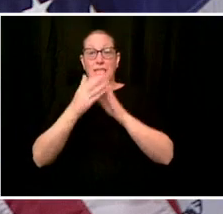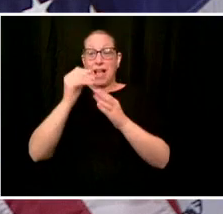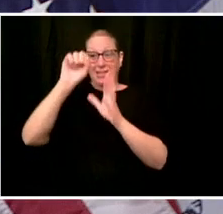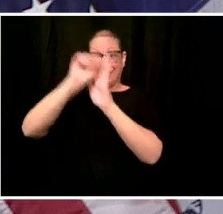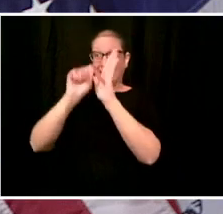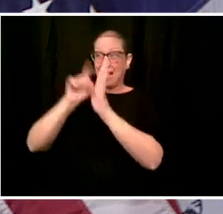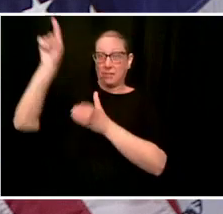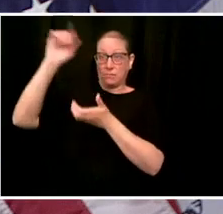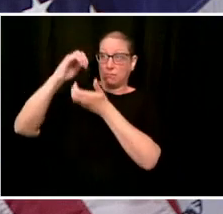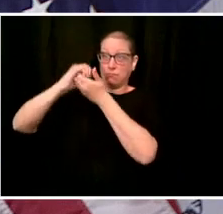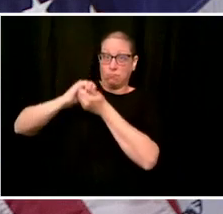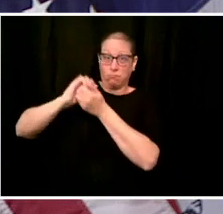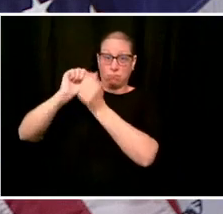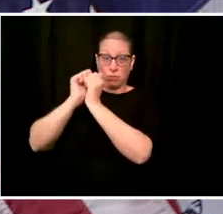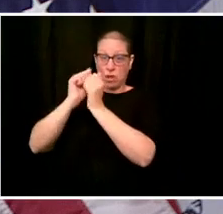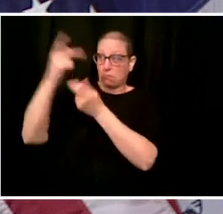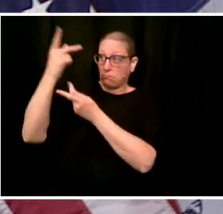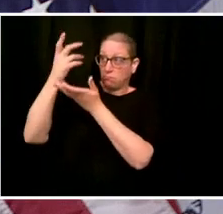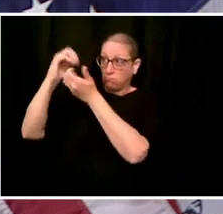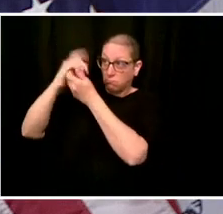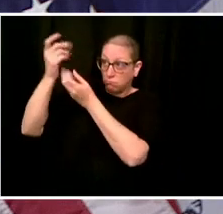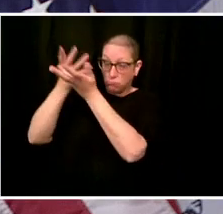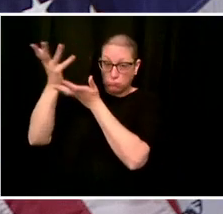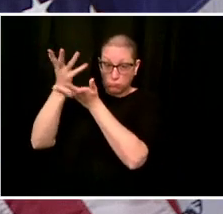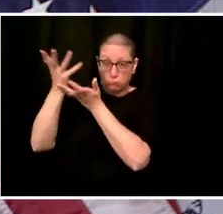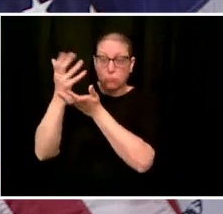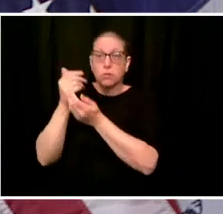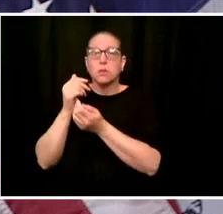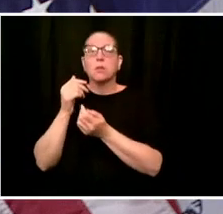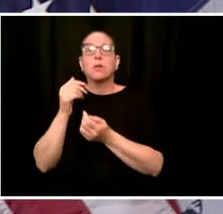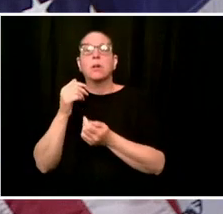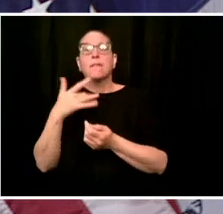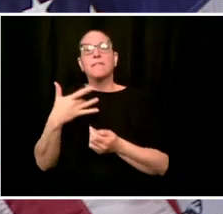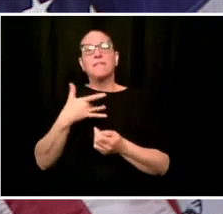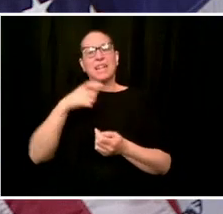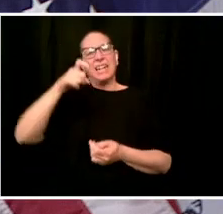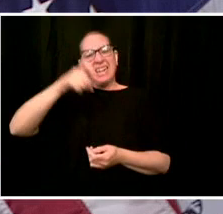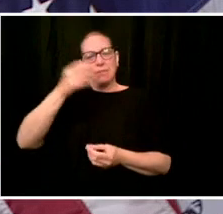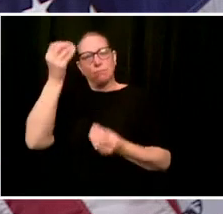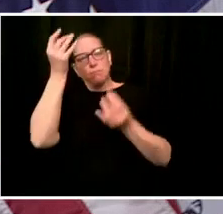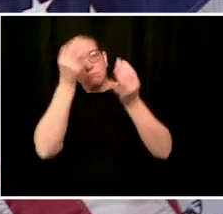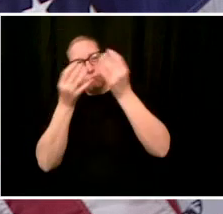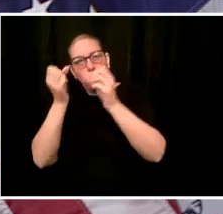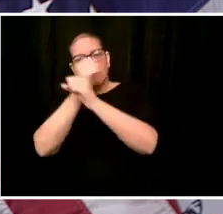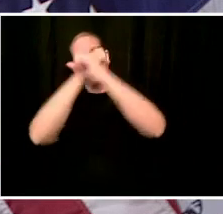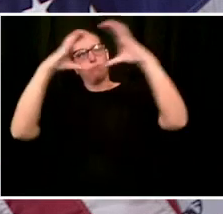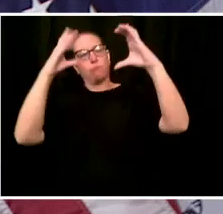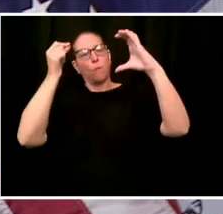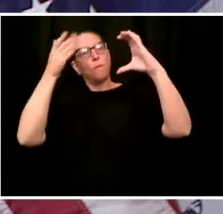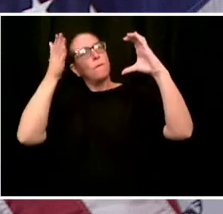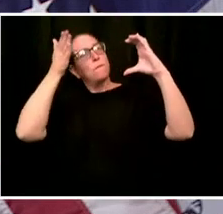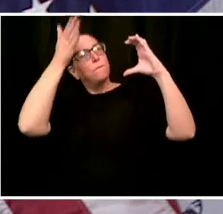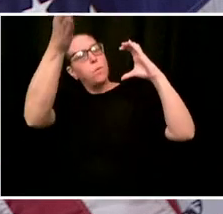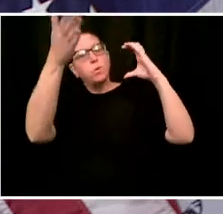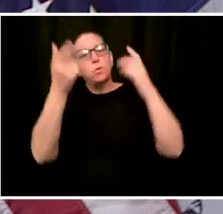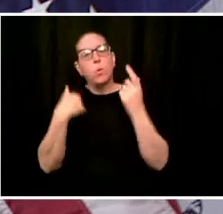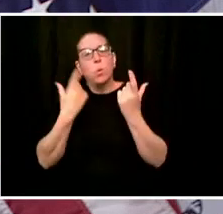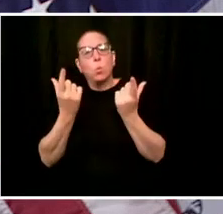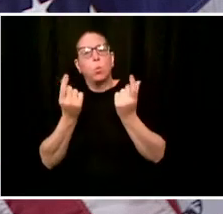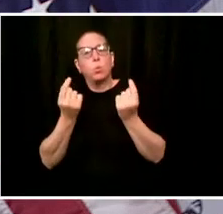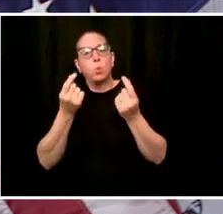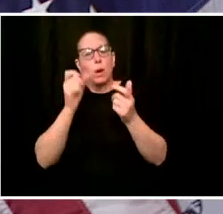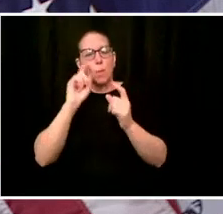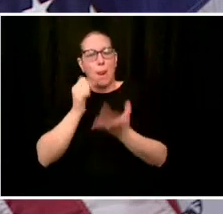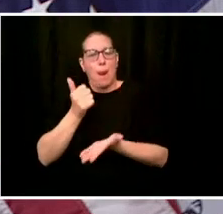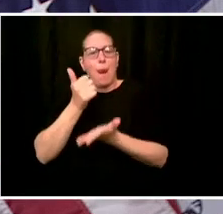about what those realities look like going forward, and all of us work together to achieve the same thing as more and more ridership comes into play.